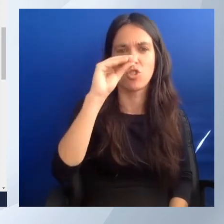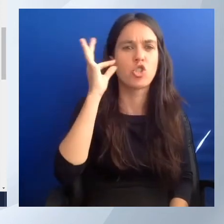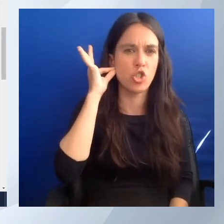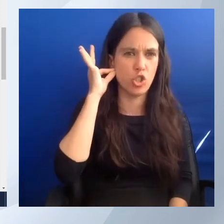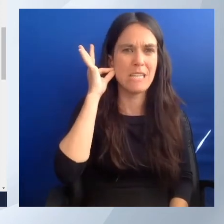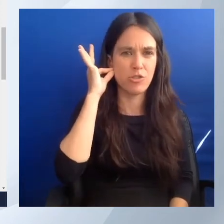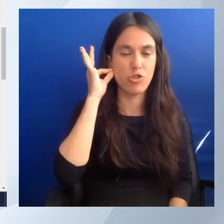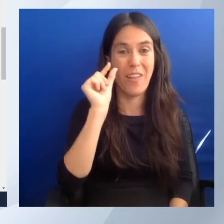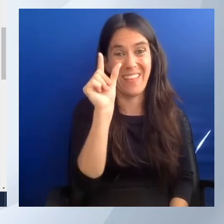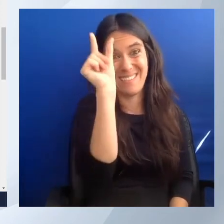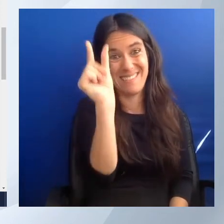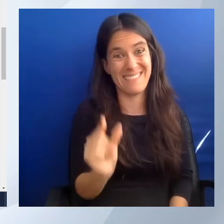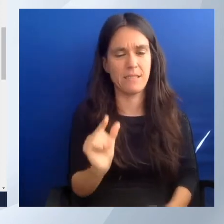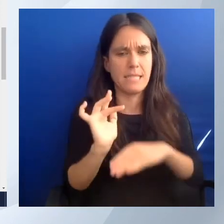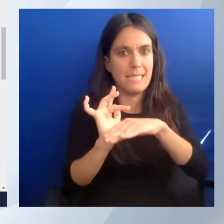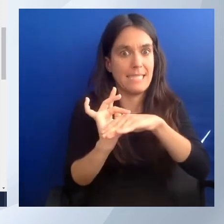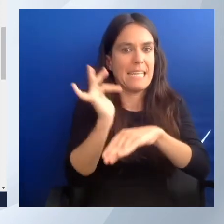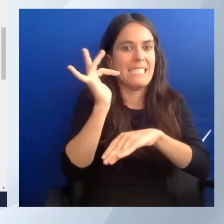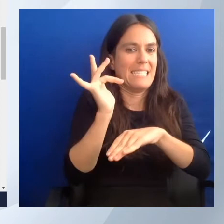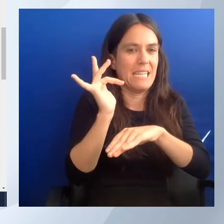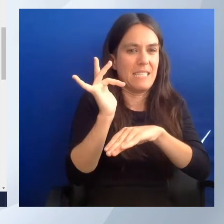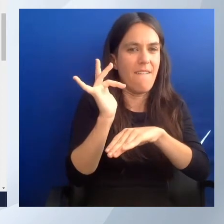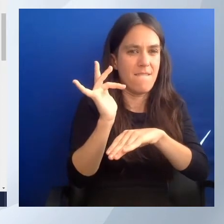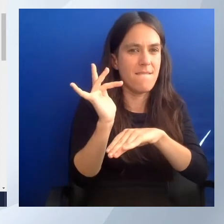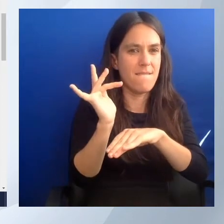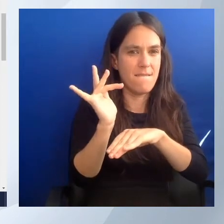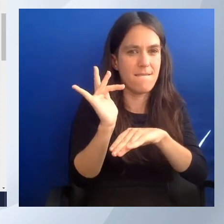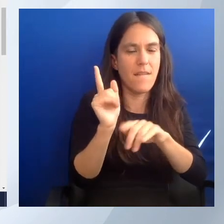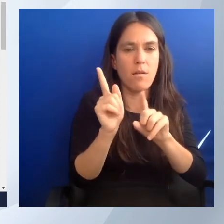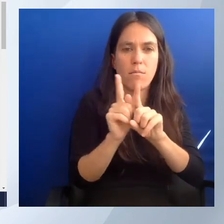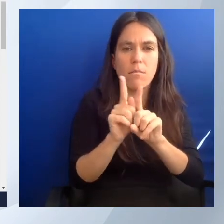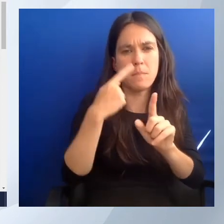sensitive feature, and I'm selecting accuracy as the metric.